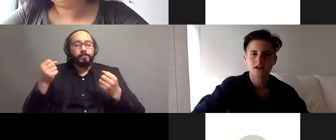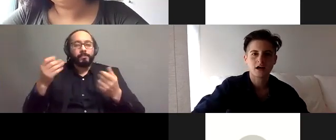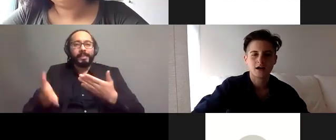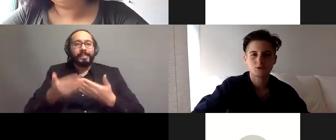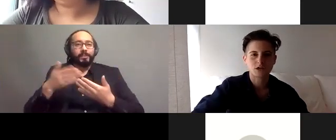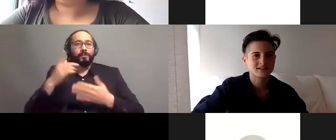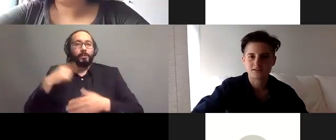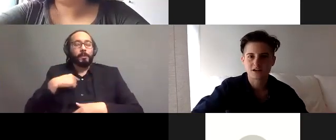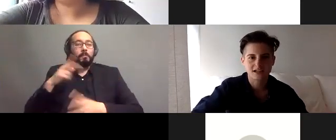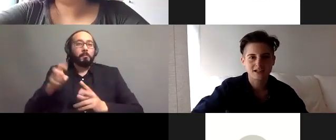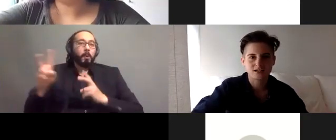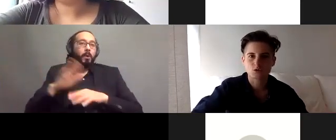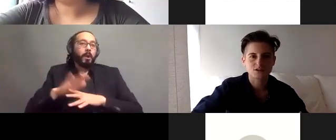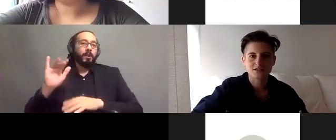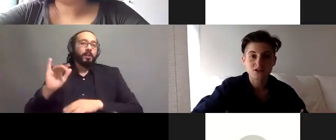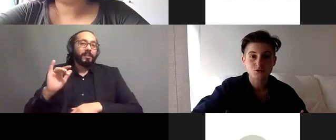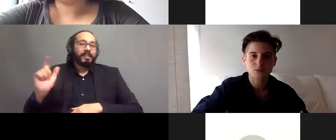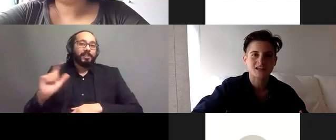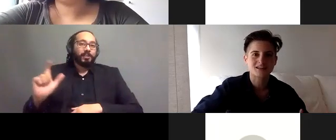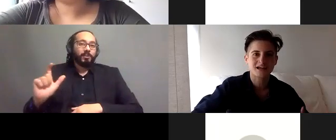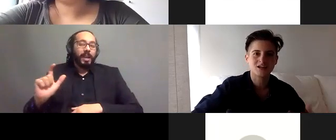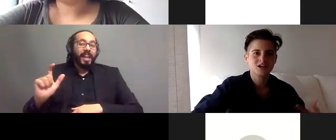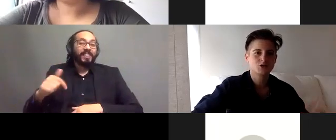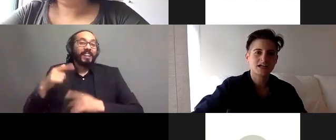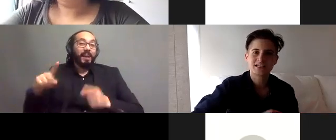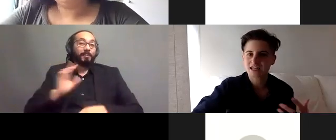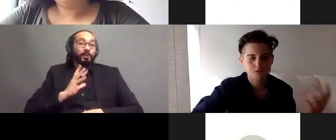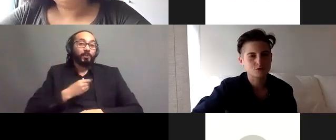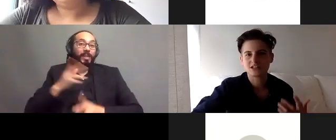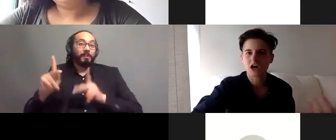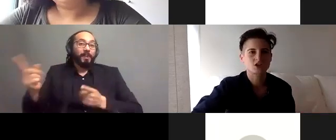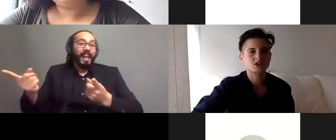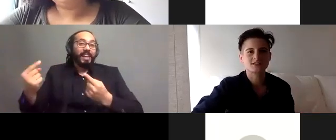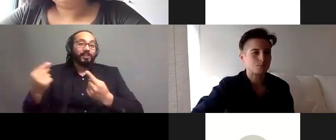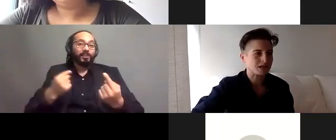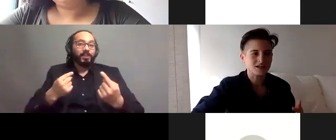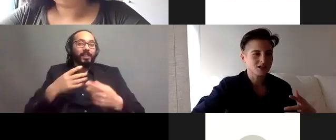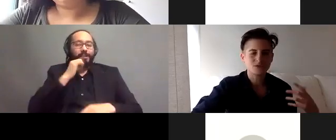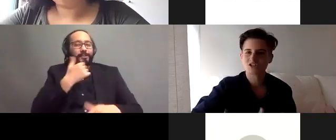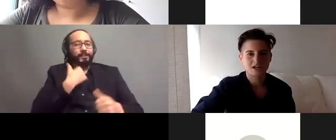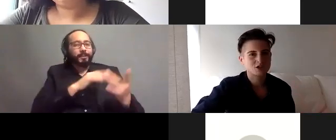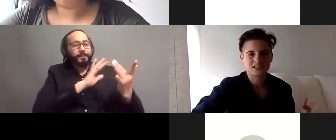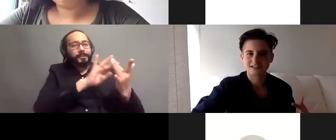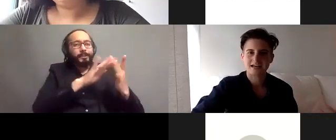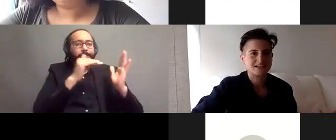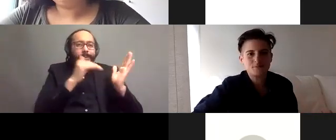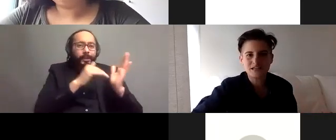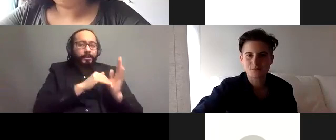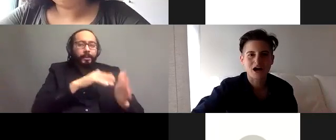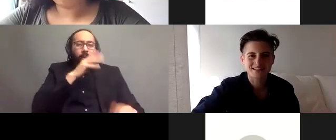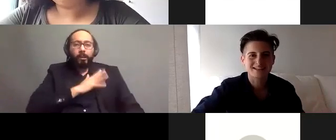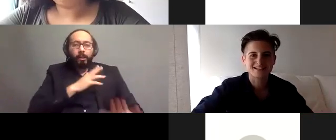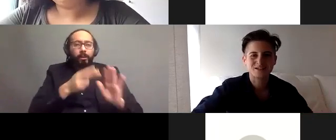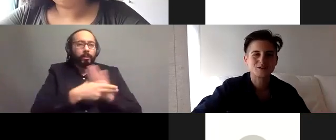get trans-identified individuals answering me than trying to get through to doctors and being misgendered and dead-named in